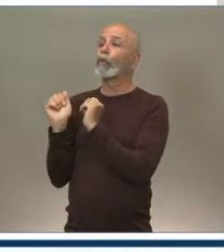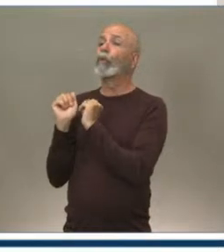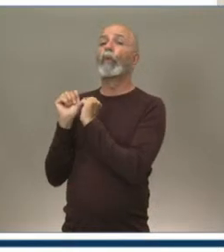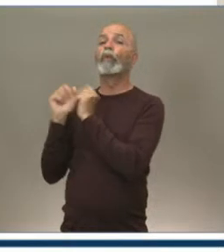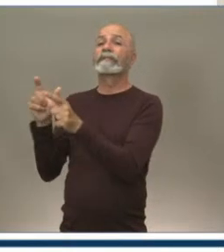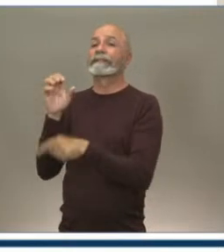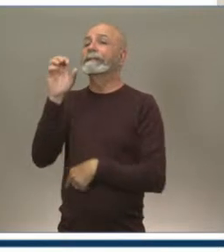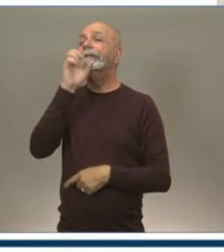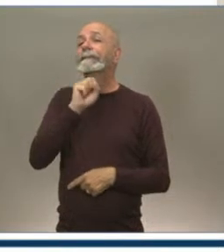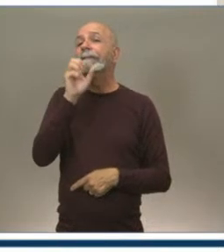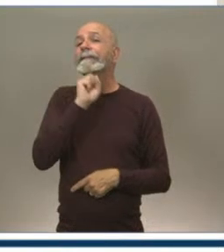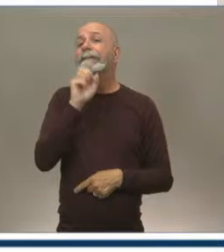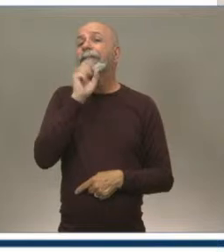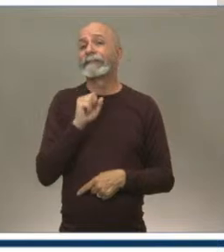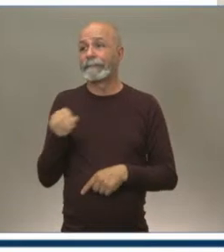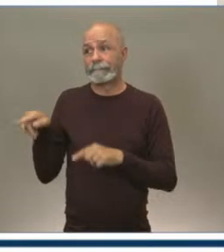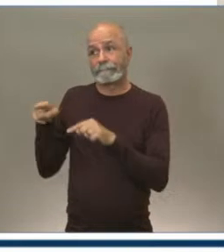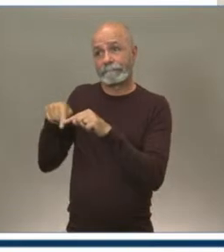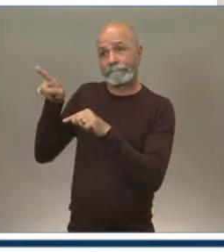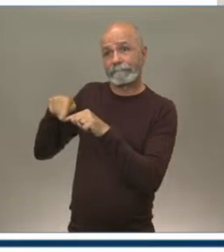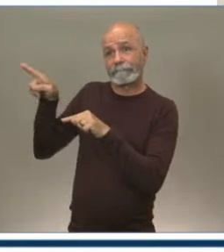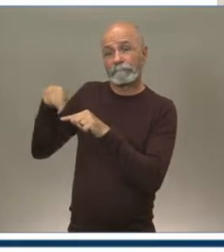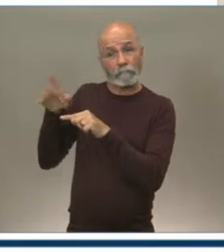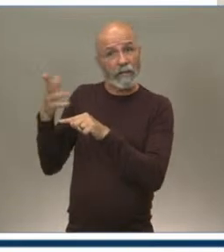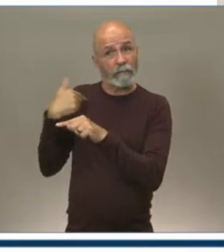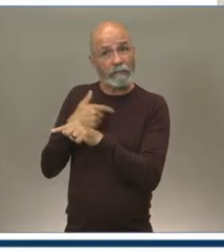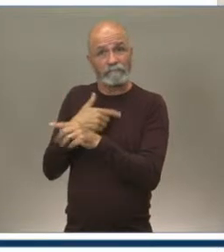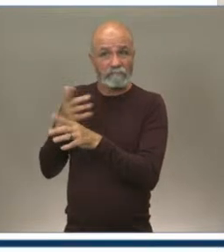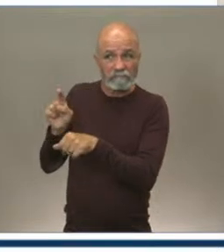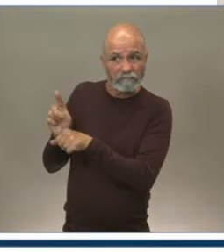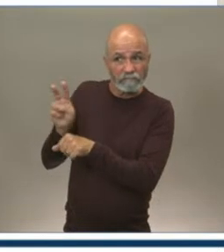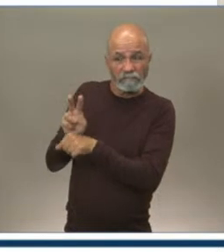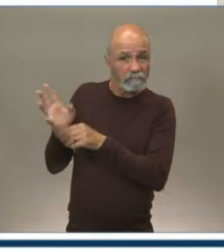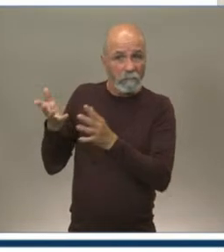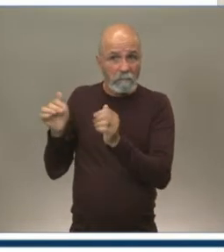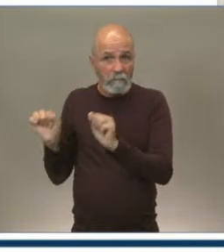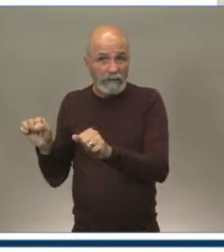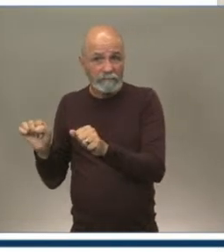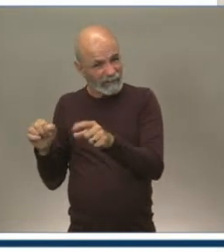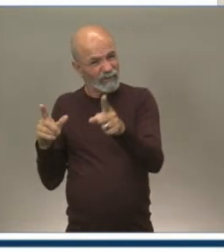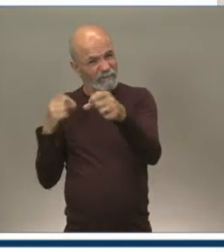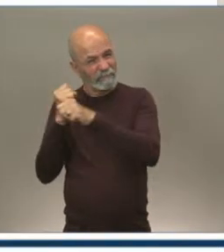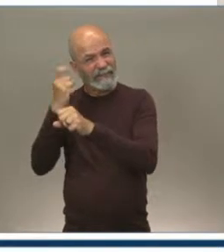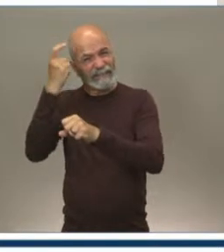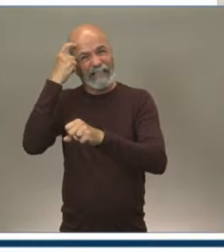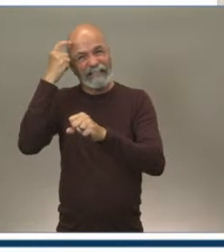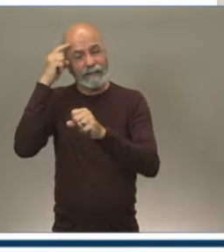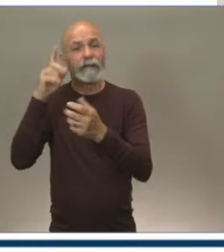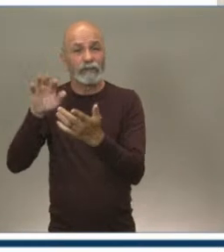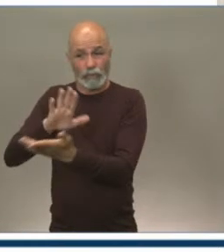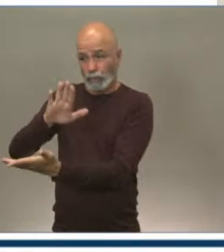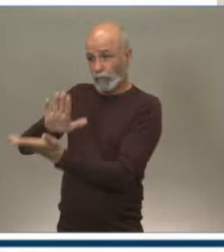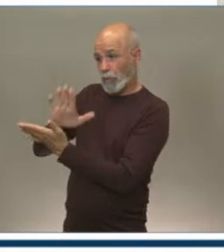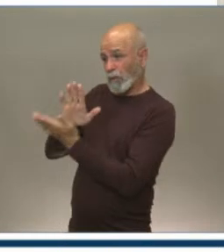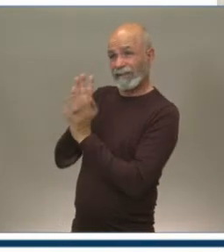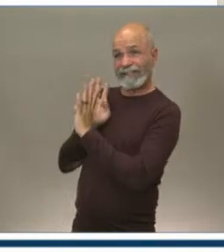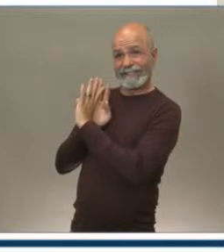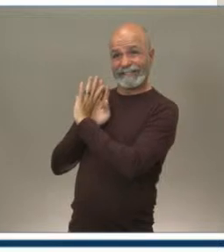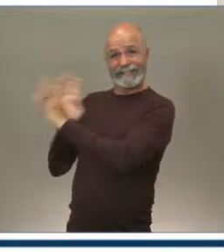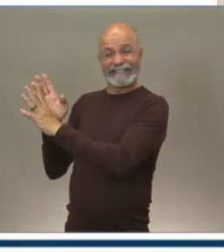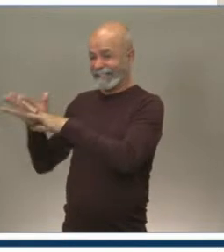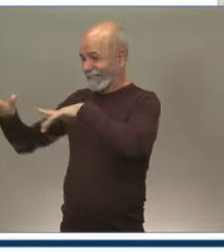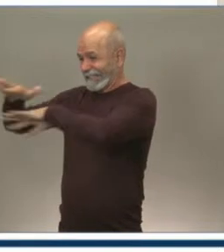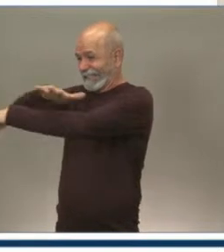next week, would it make sense, since schools are highly concentrated, probably the largest groupings of any